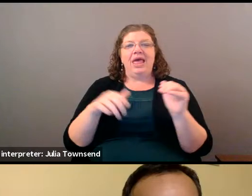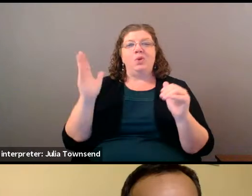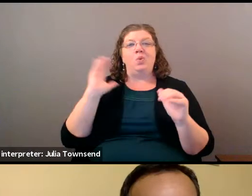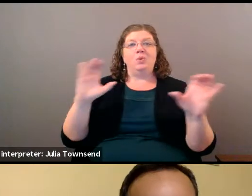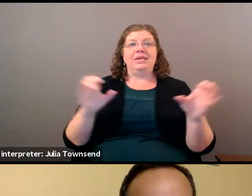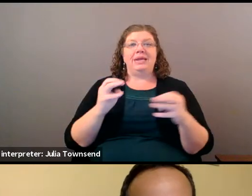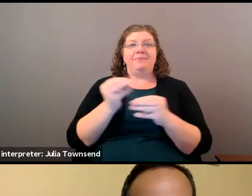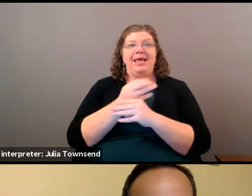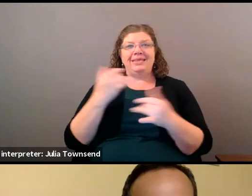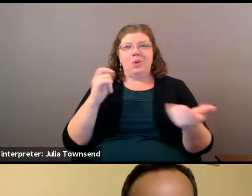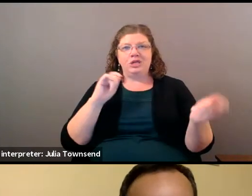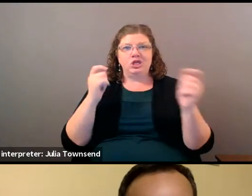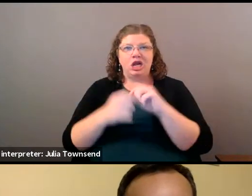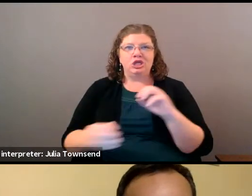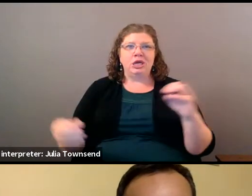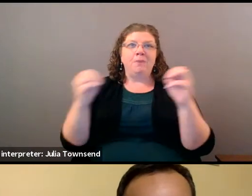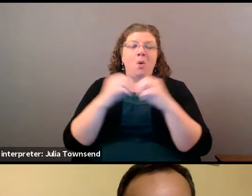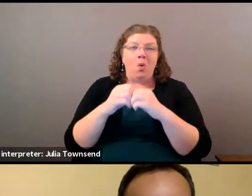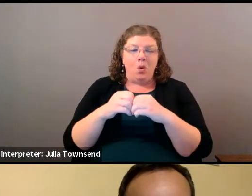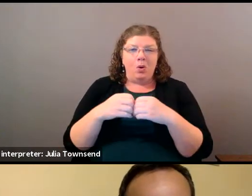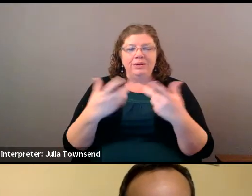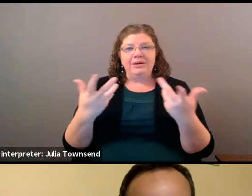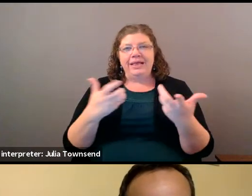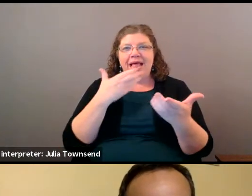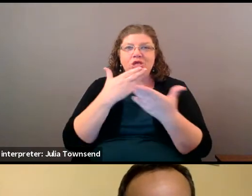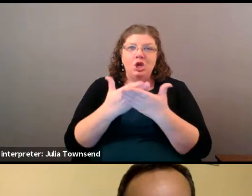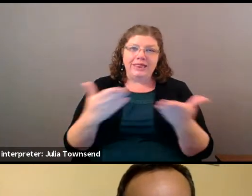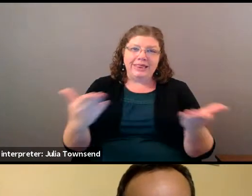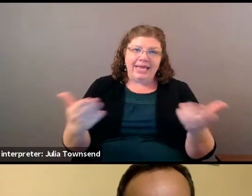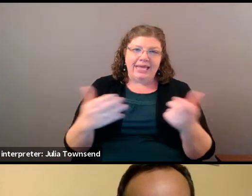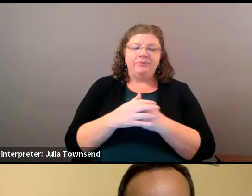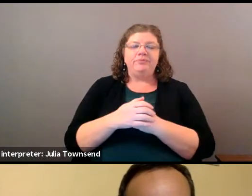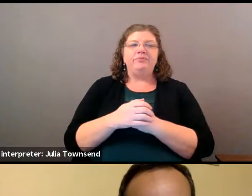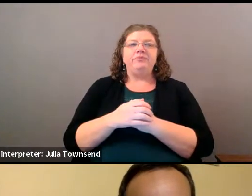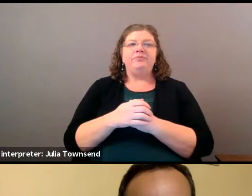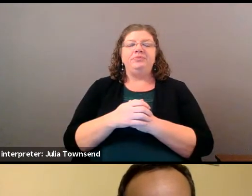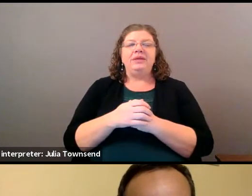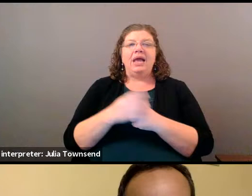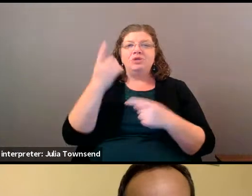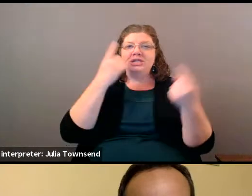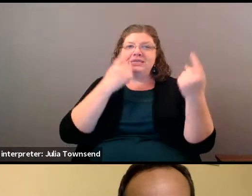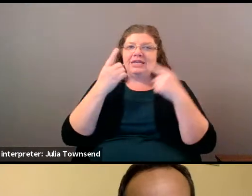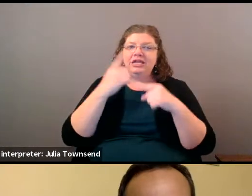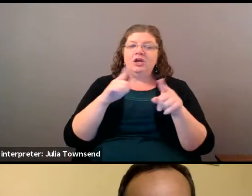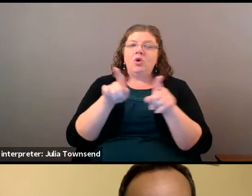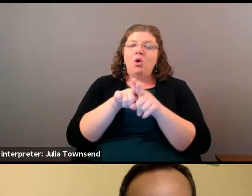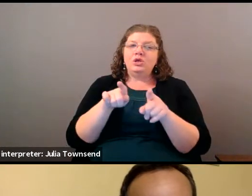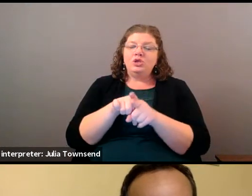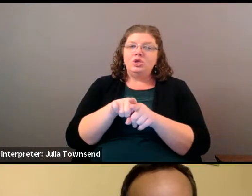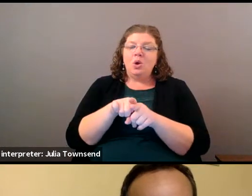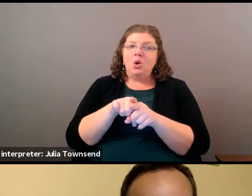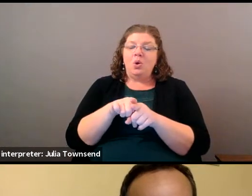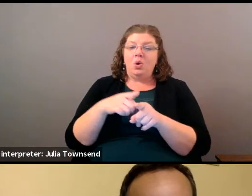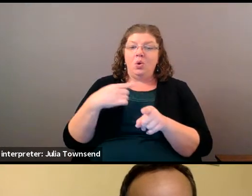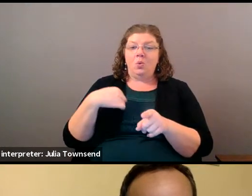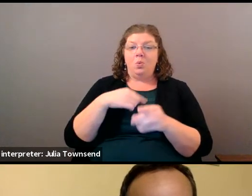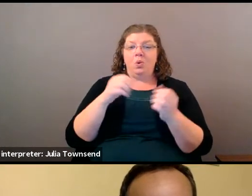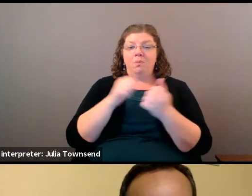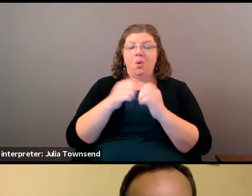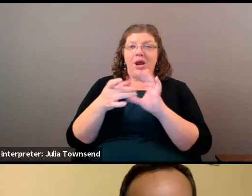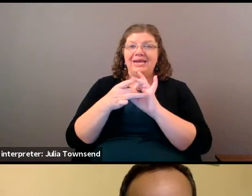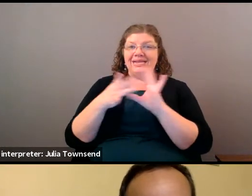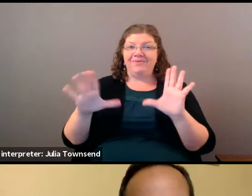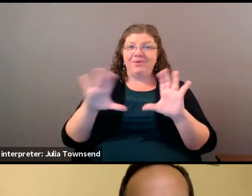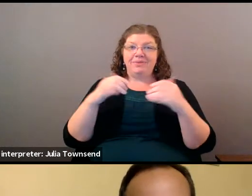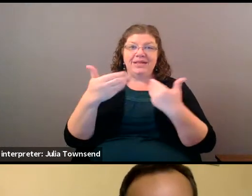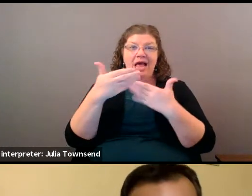now it's changing even further, which is a good thing. So I'm just thinking, too, also, we're more disconnected from the classroom